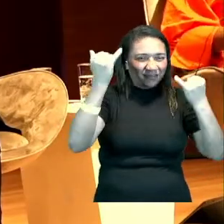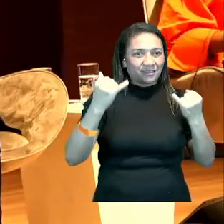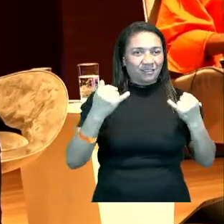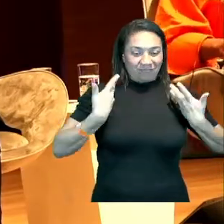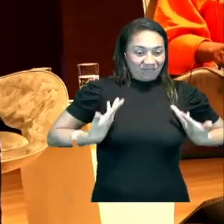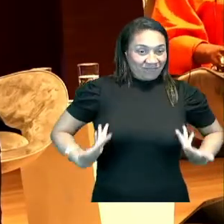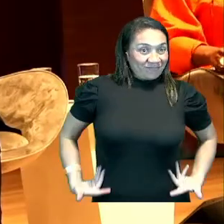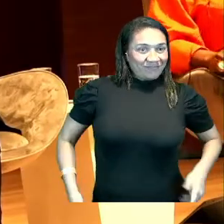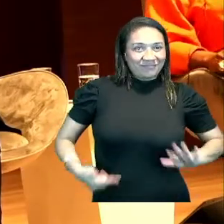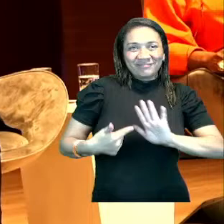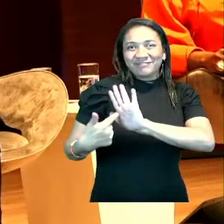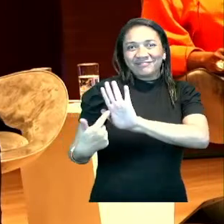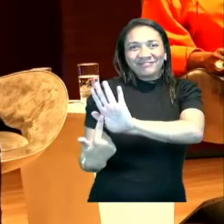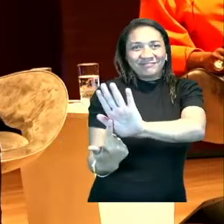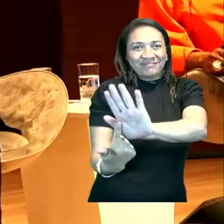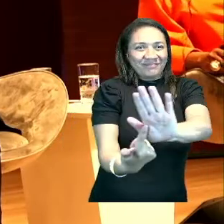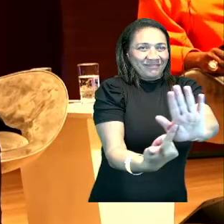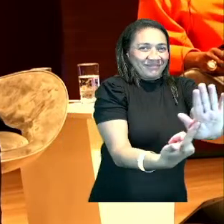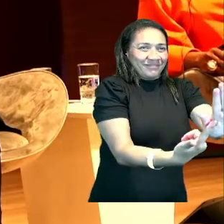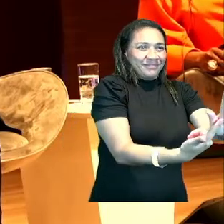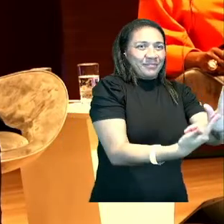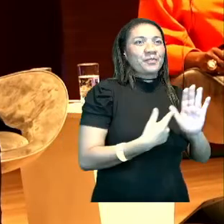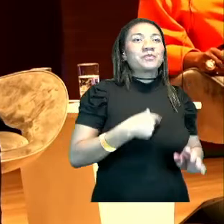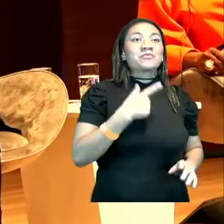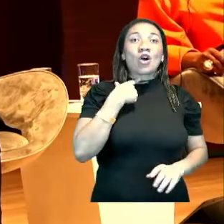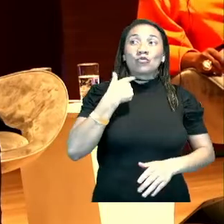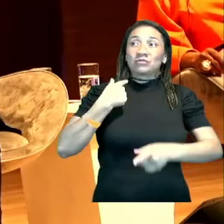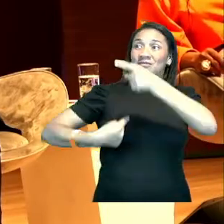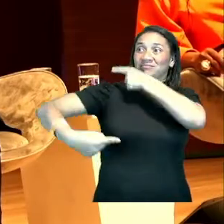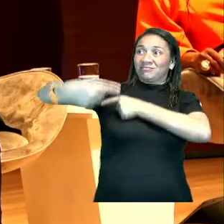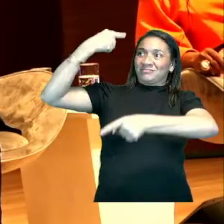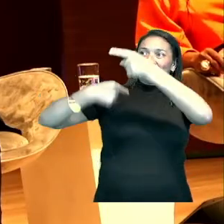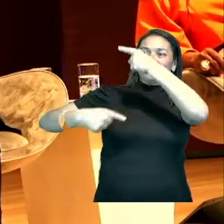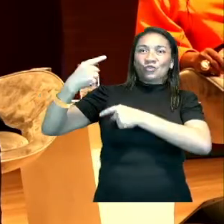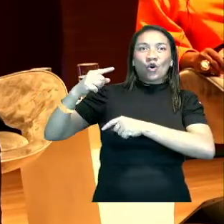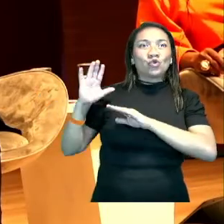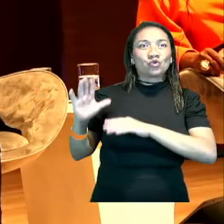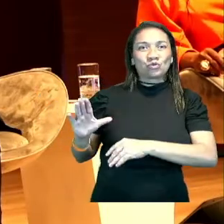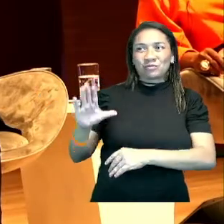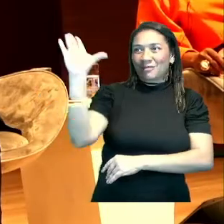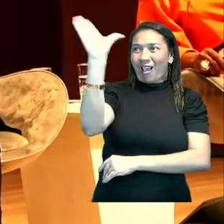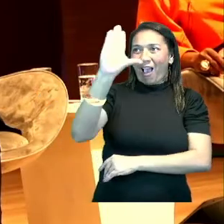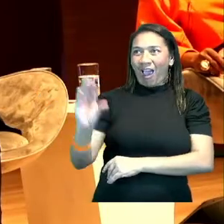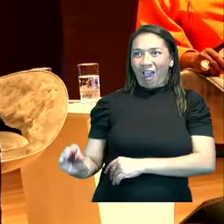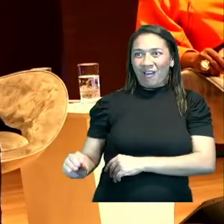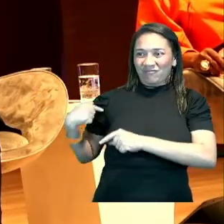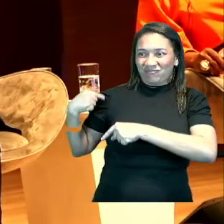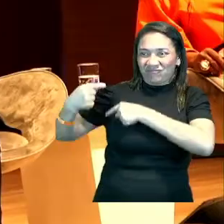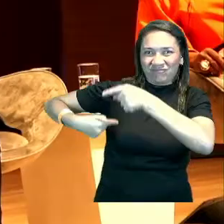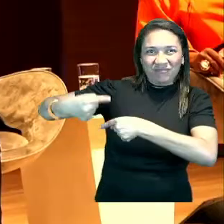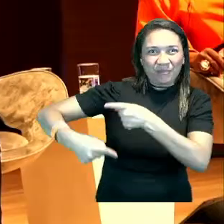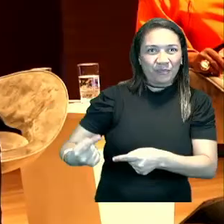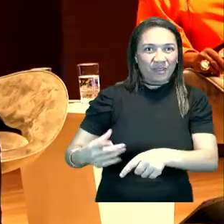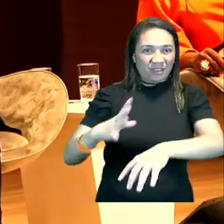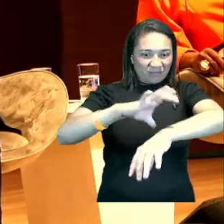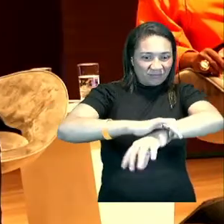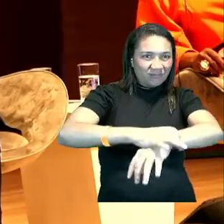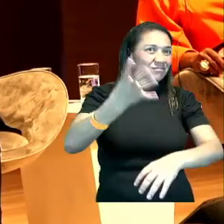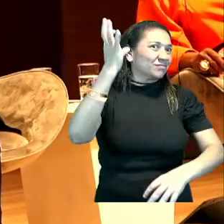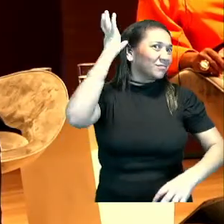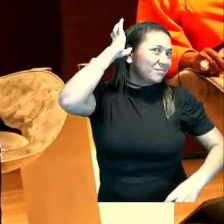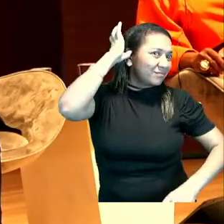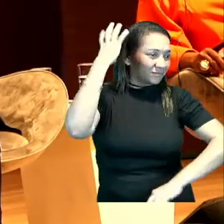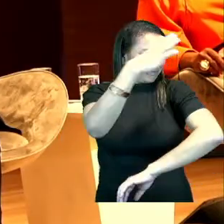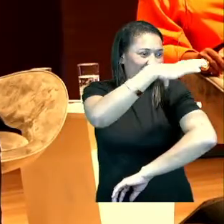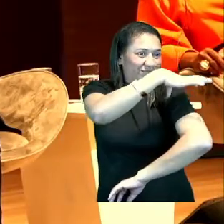different designers and creators. I like to show that African influence through jewelry